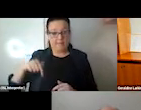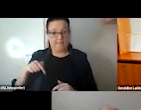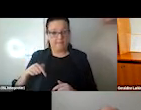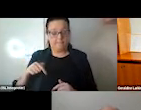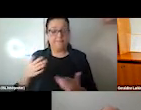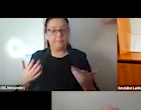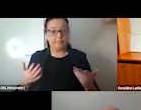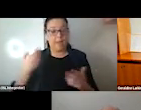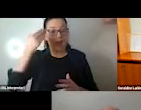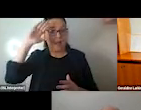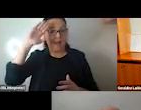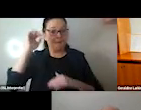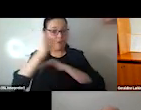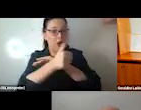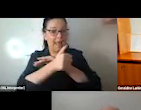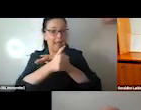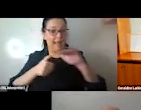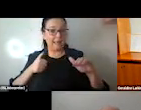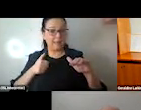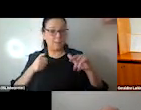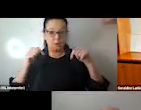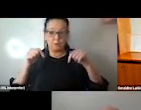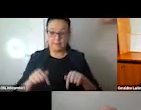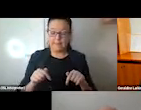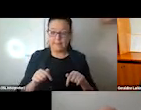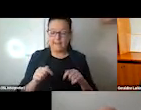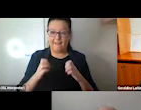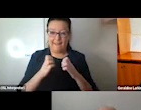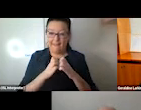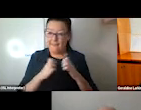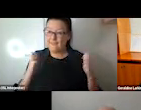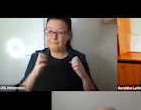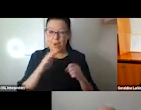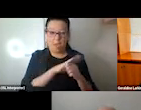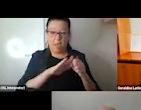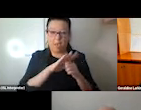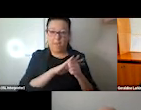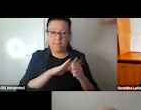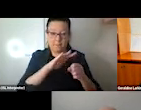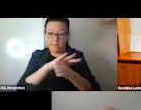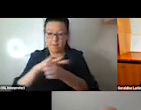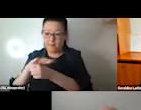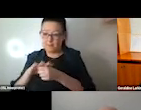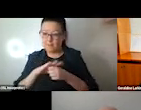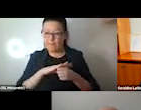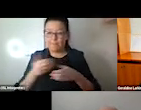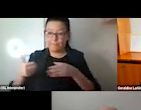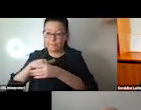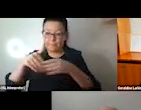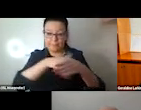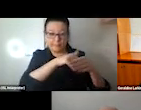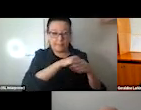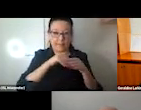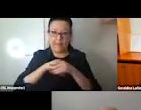our Irish experts in every area have a direct role and a direct opportunity to